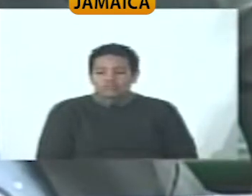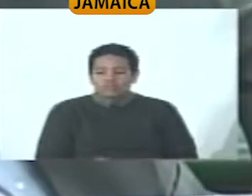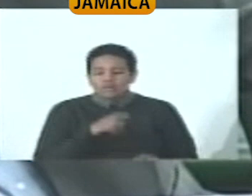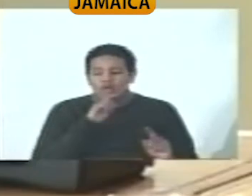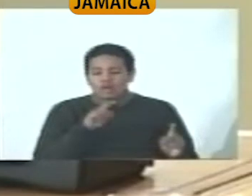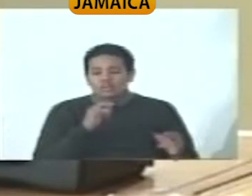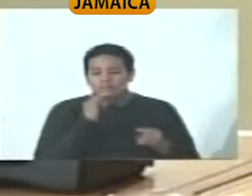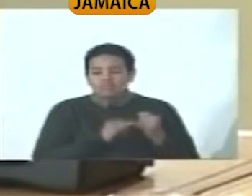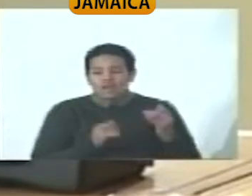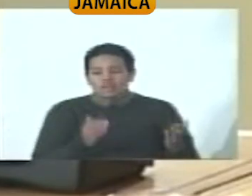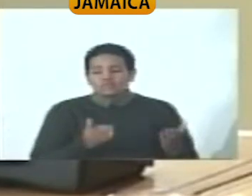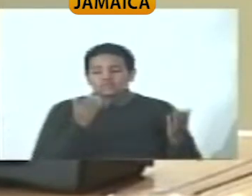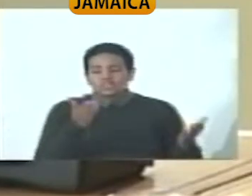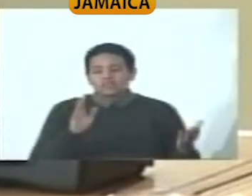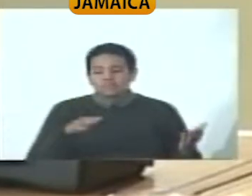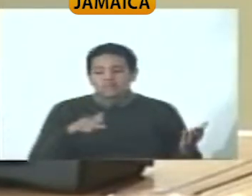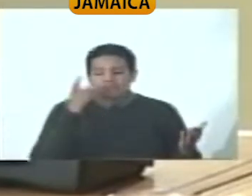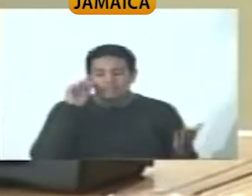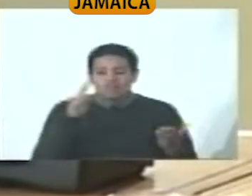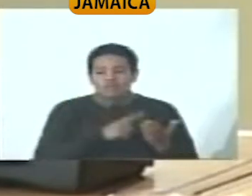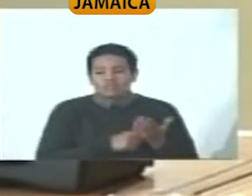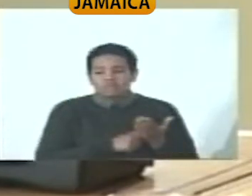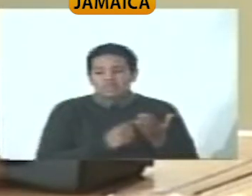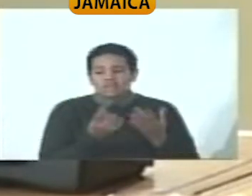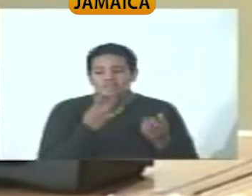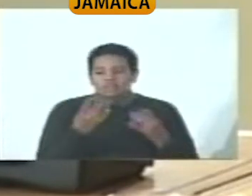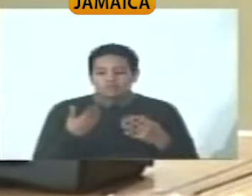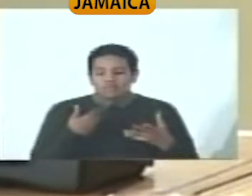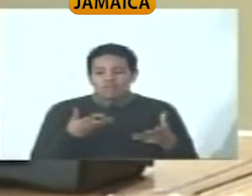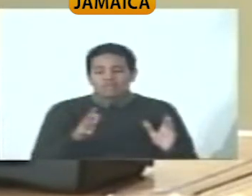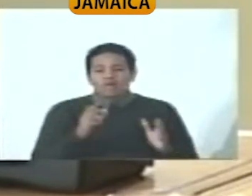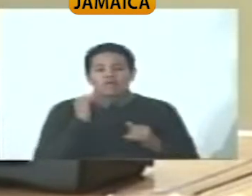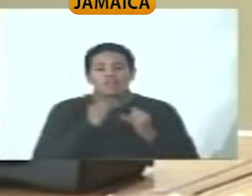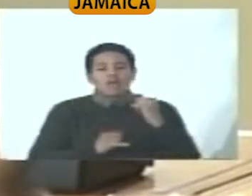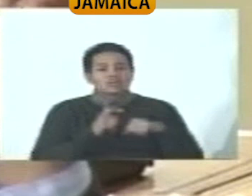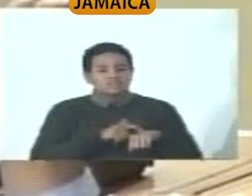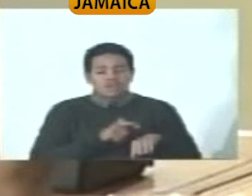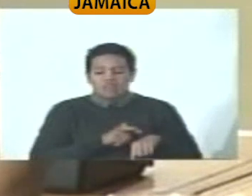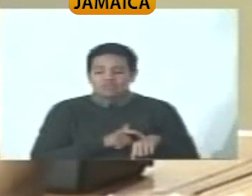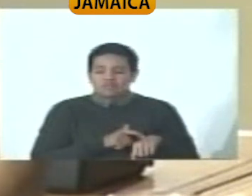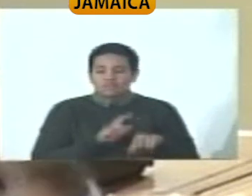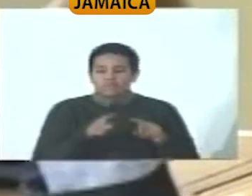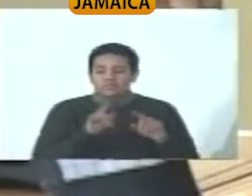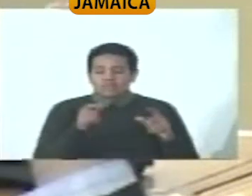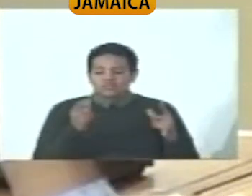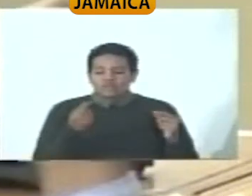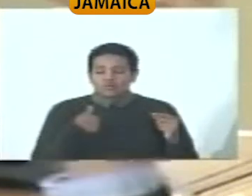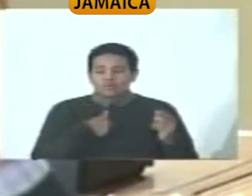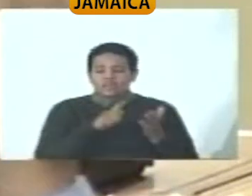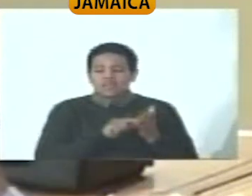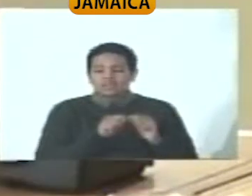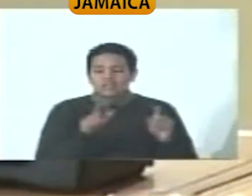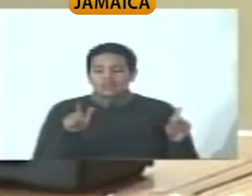the Prime Minister disclosed that there is a reduction in serious crimes based on figures for the period January 1, 2020 to April